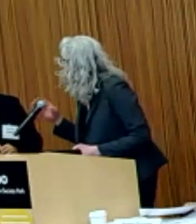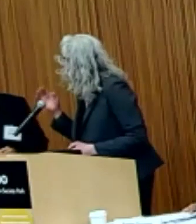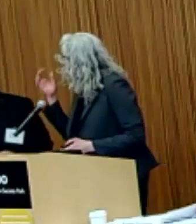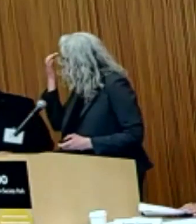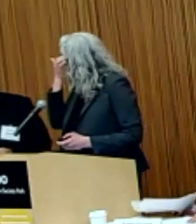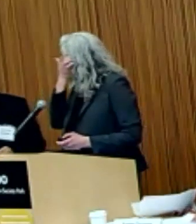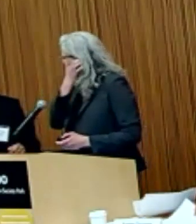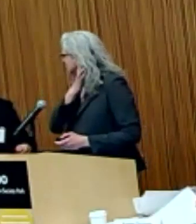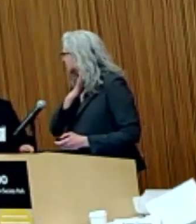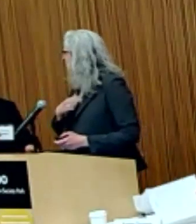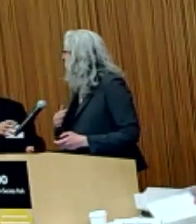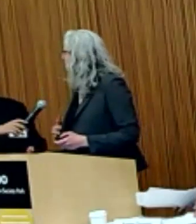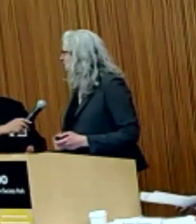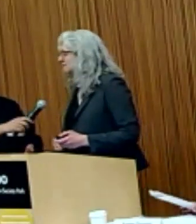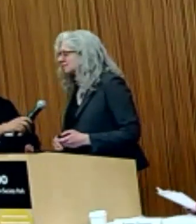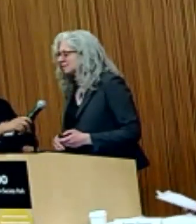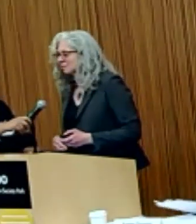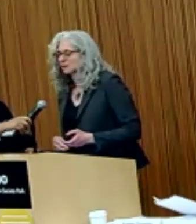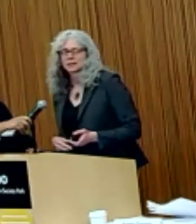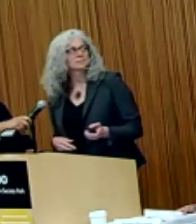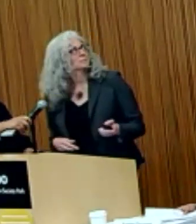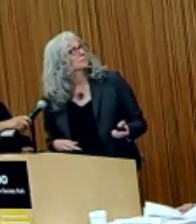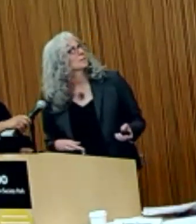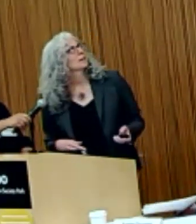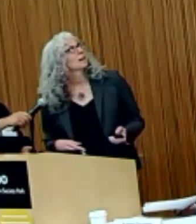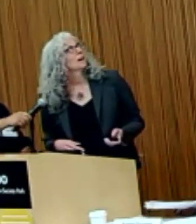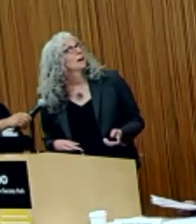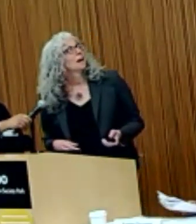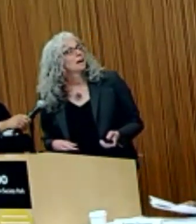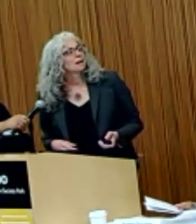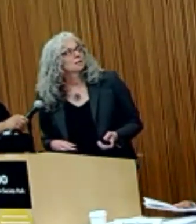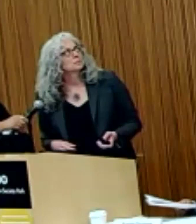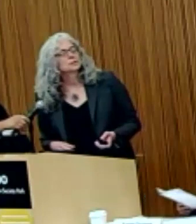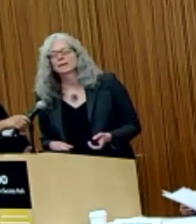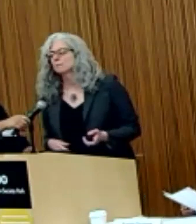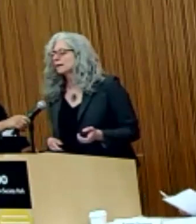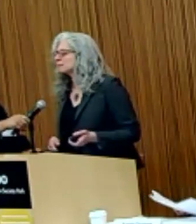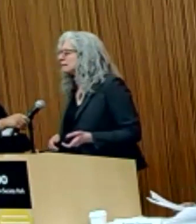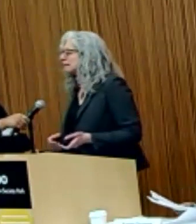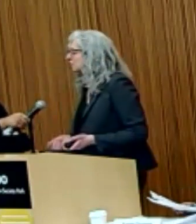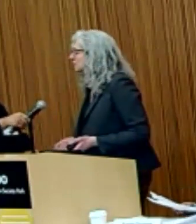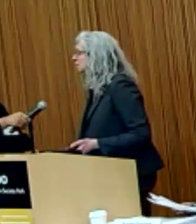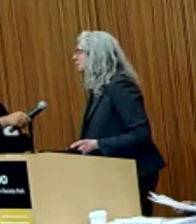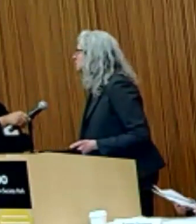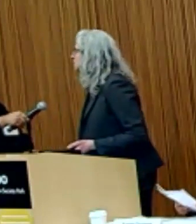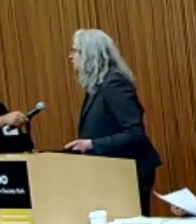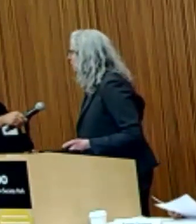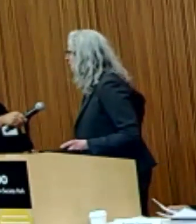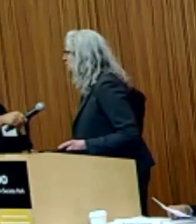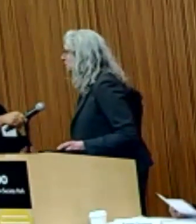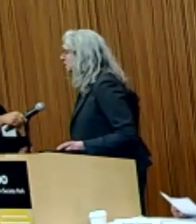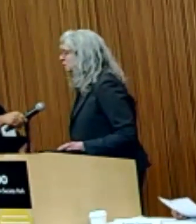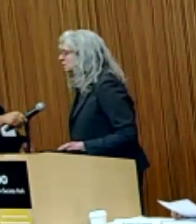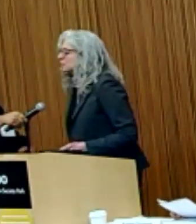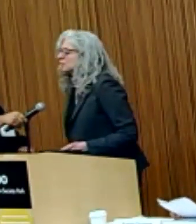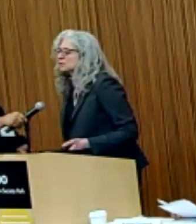can everybody hear me okay yeah okay good um so again my name is Megan fa I'm the chief Deputy